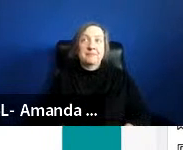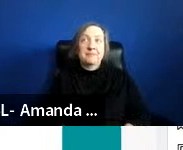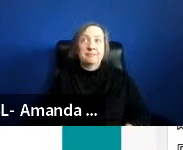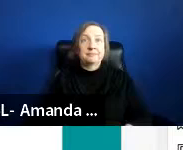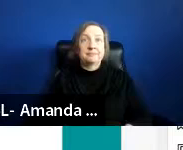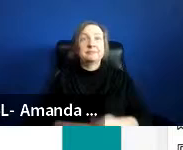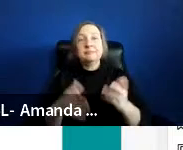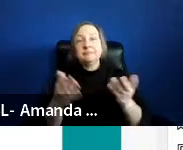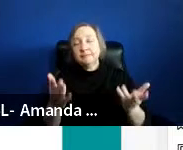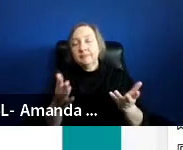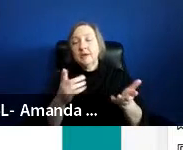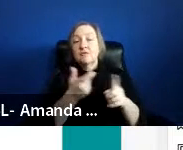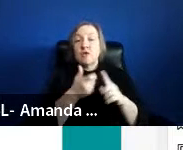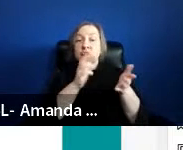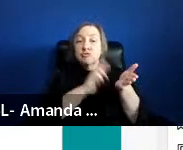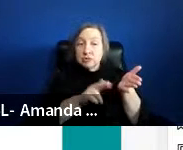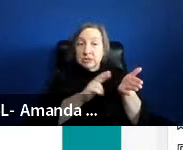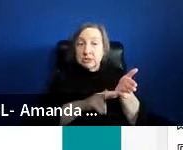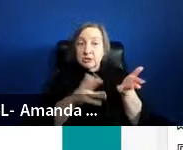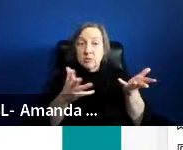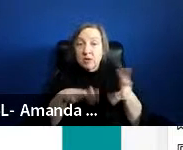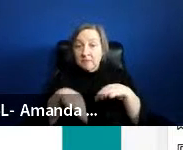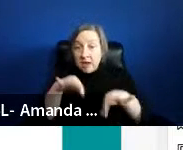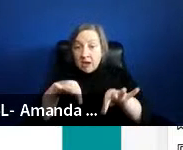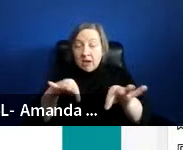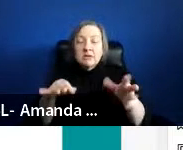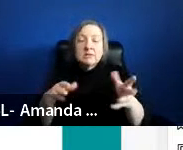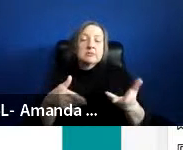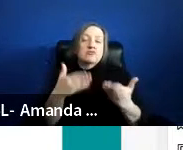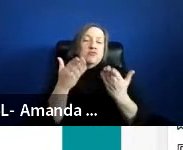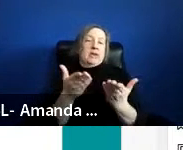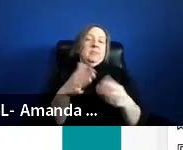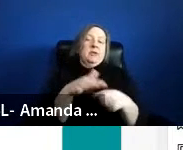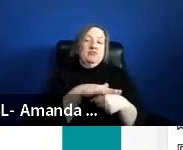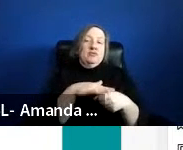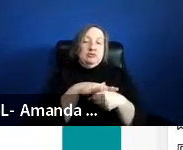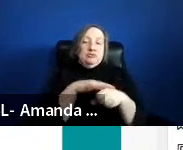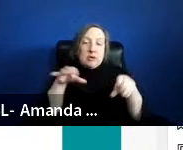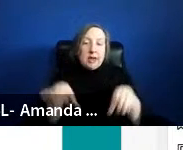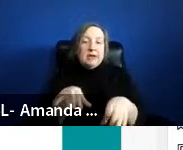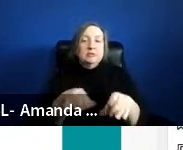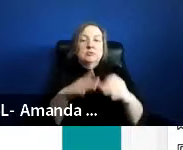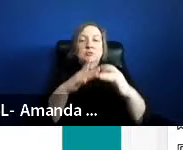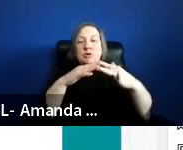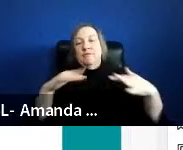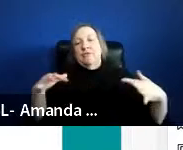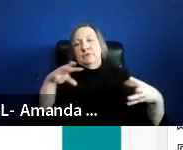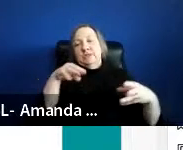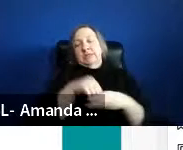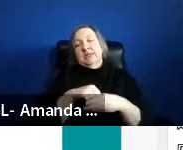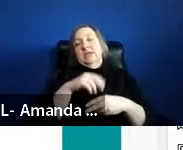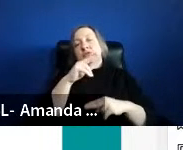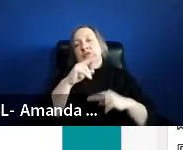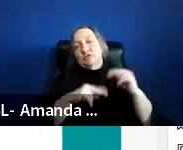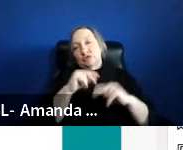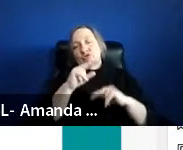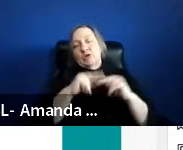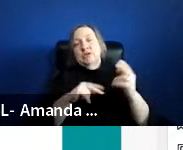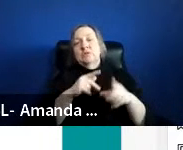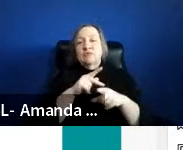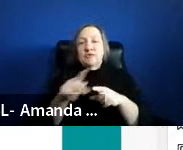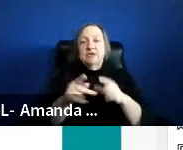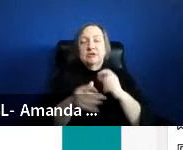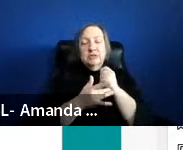So based on the research findings, here are the recommended regional actions for diversifying the construction and the professional, technical,